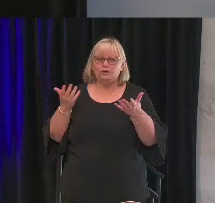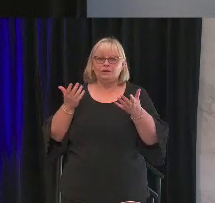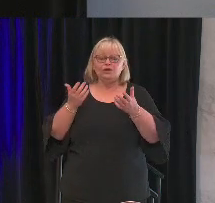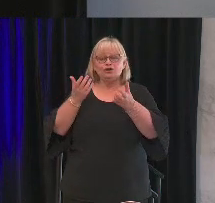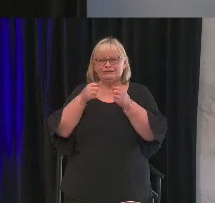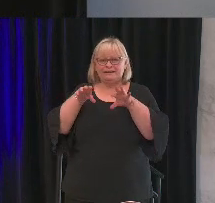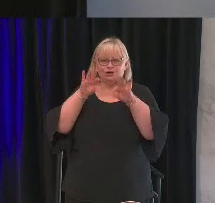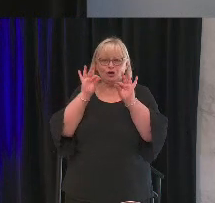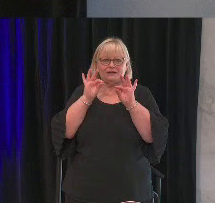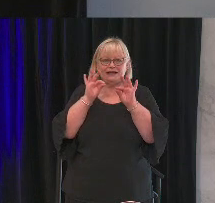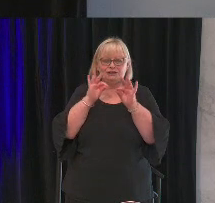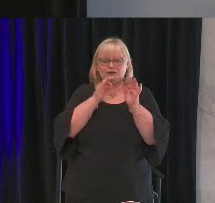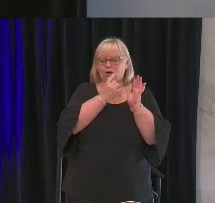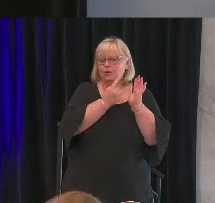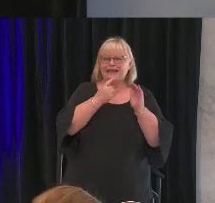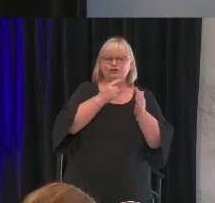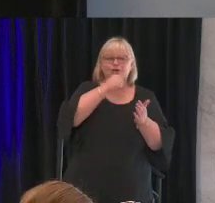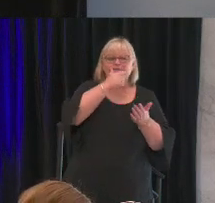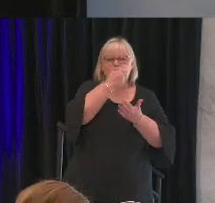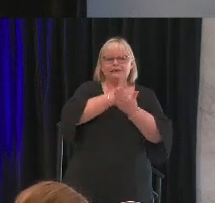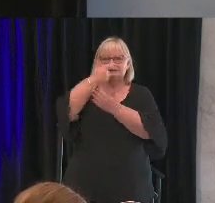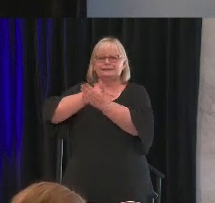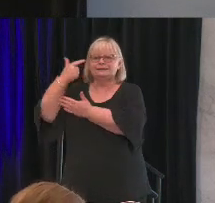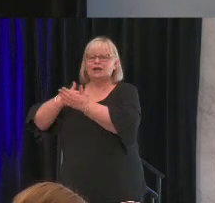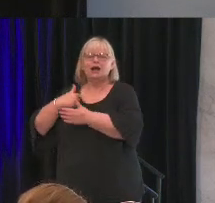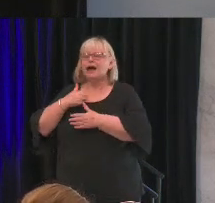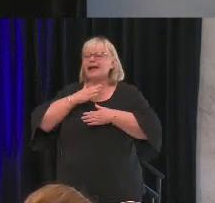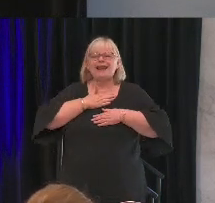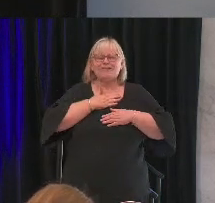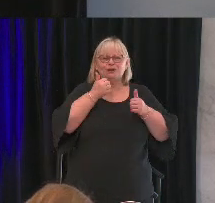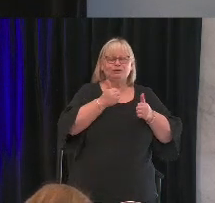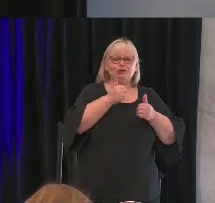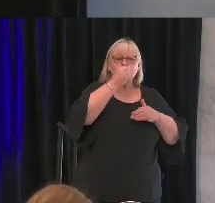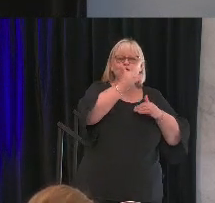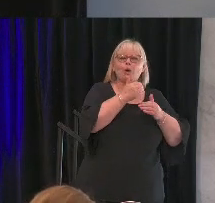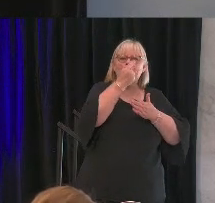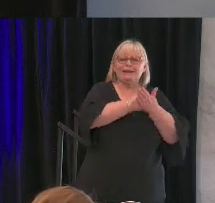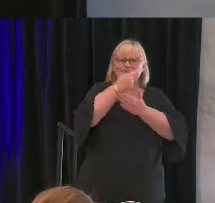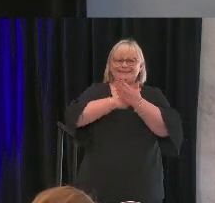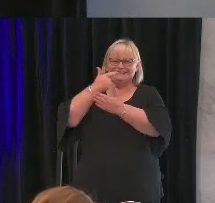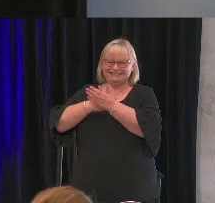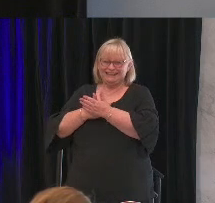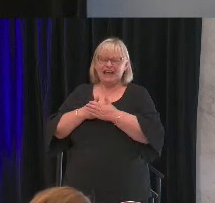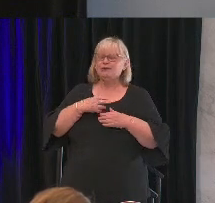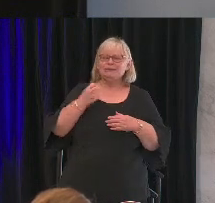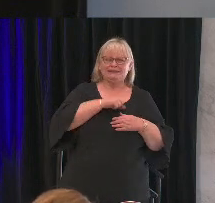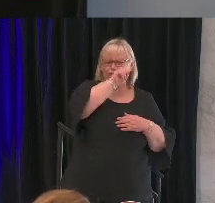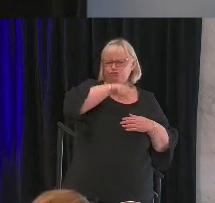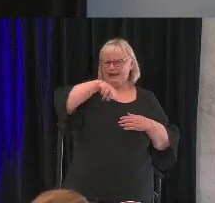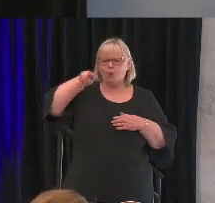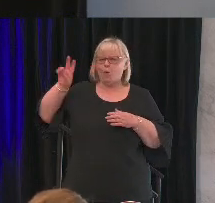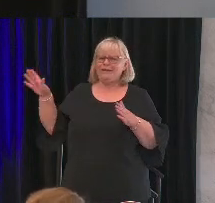well-deserved nomination on each of the shortlists. I do love a shortlist. It's a conversation and a to-be-read list all in